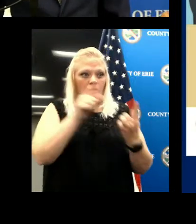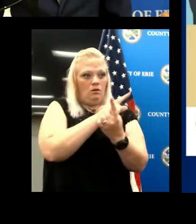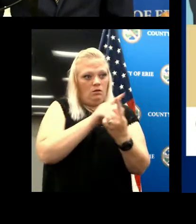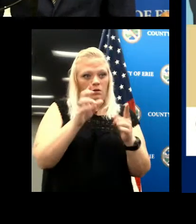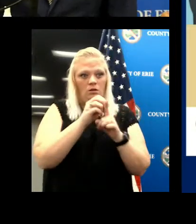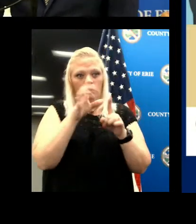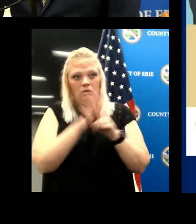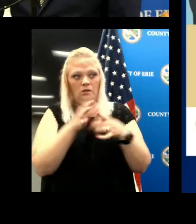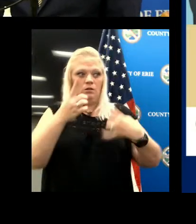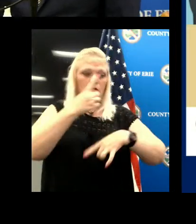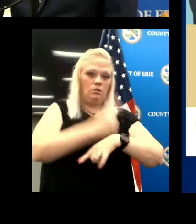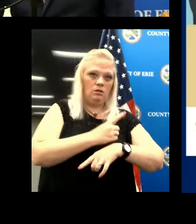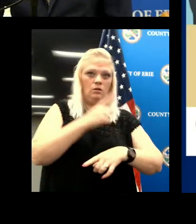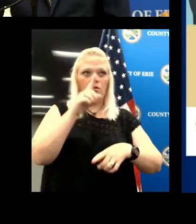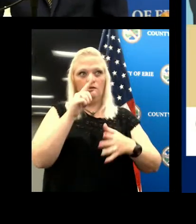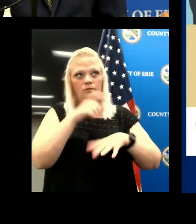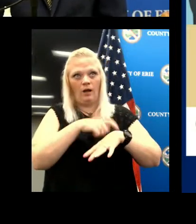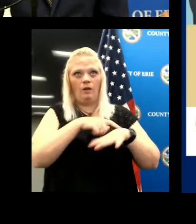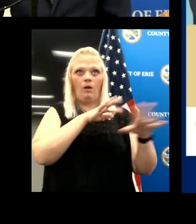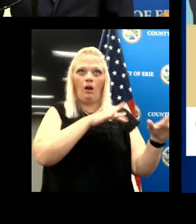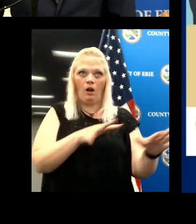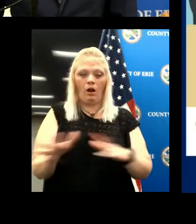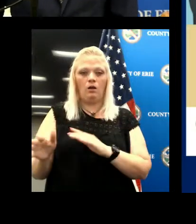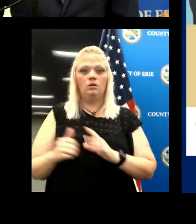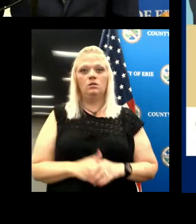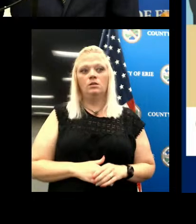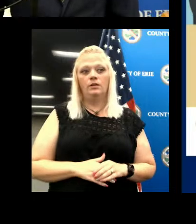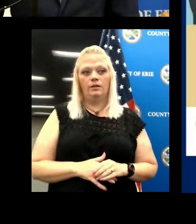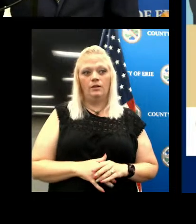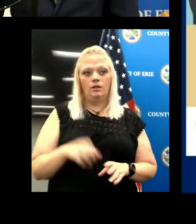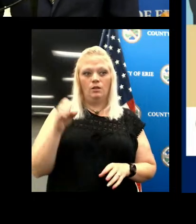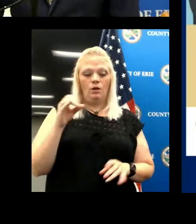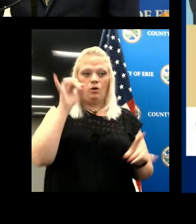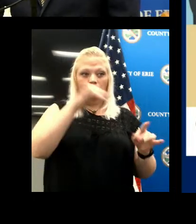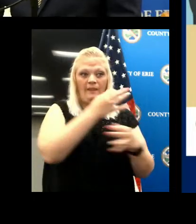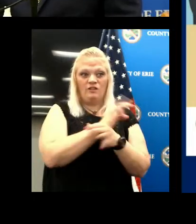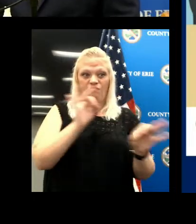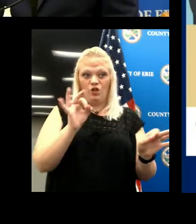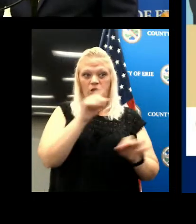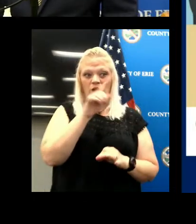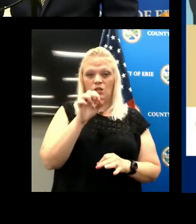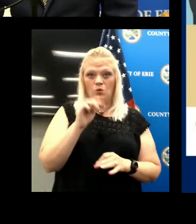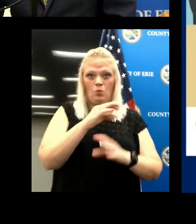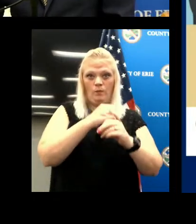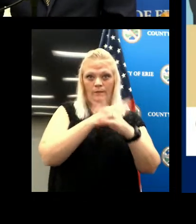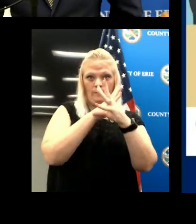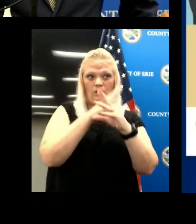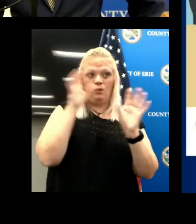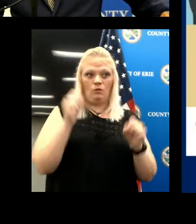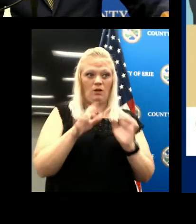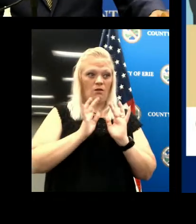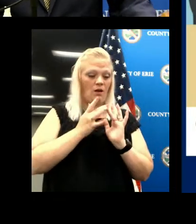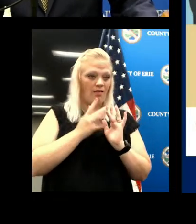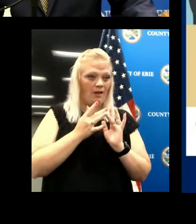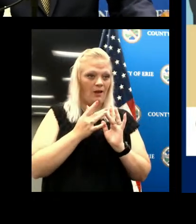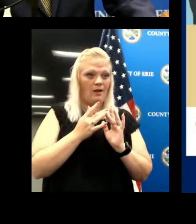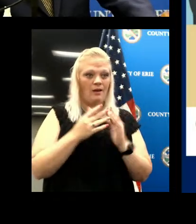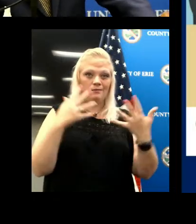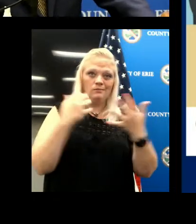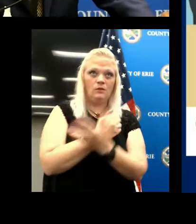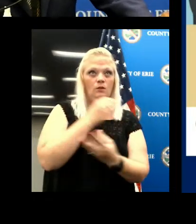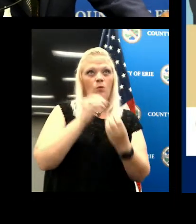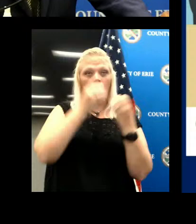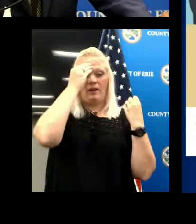during that day, what shifts they work, things like that. So this is a free Zoom webinar. You can go online, you can get more